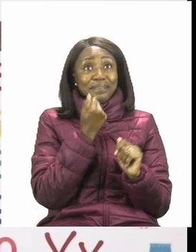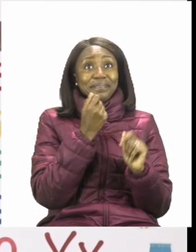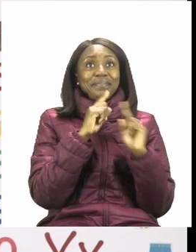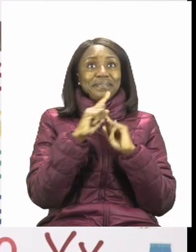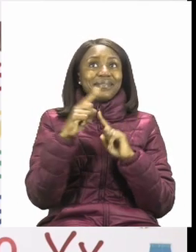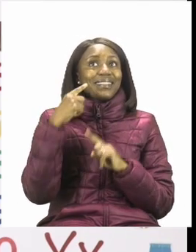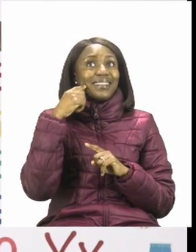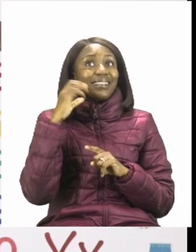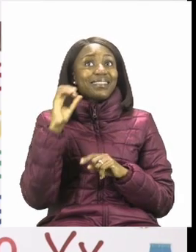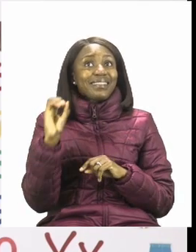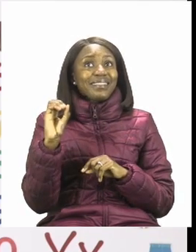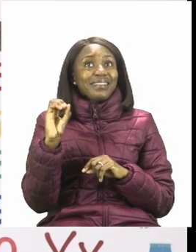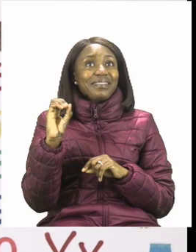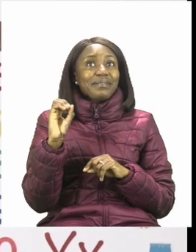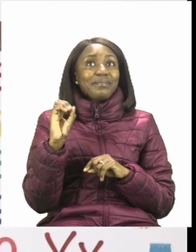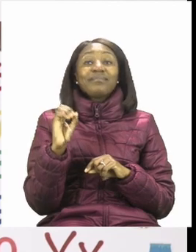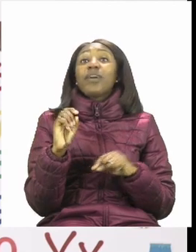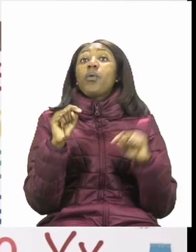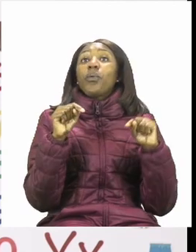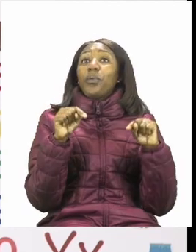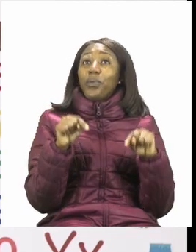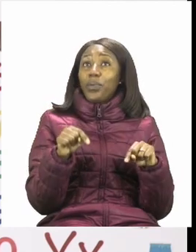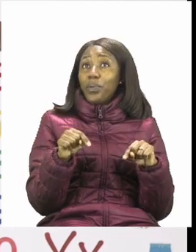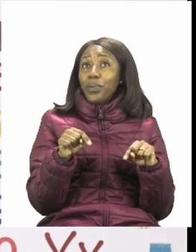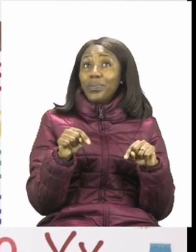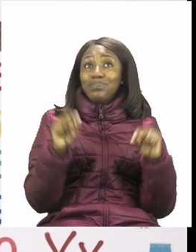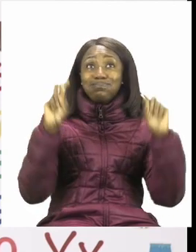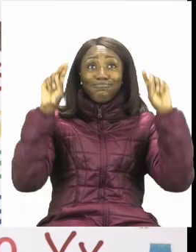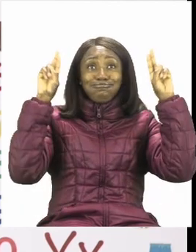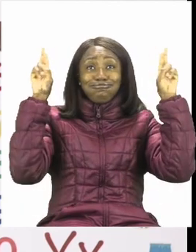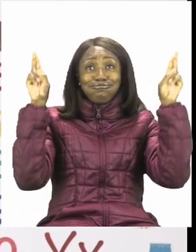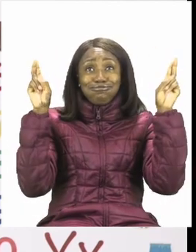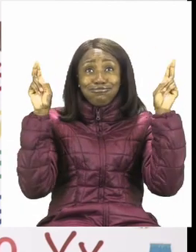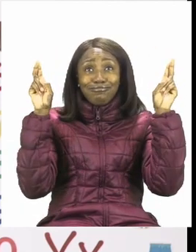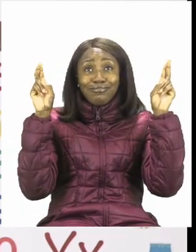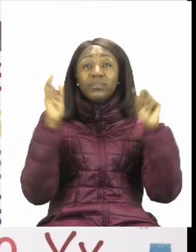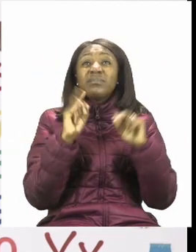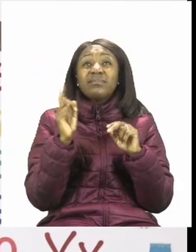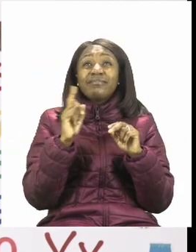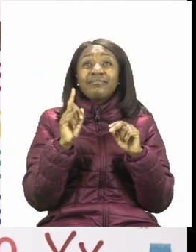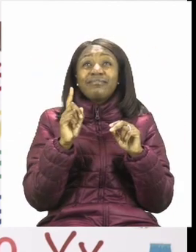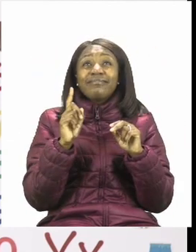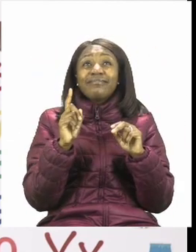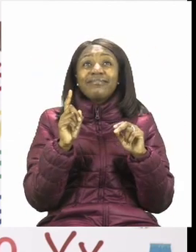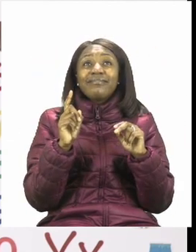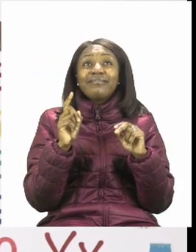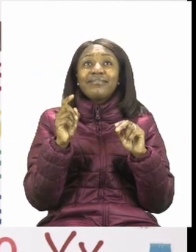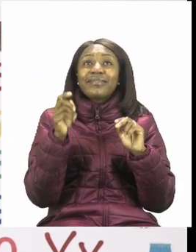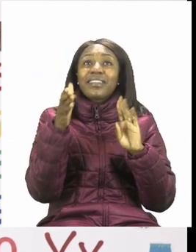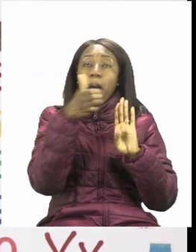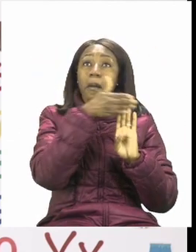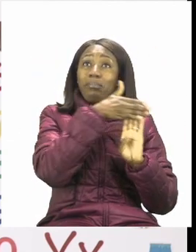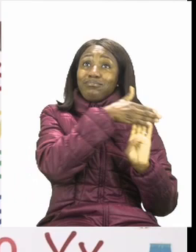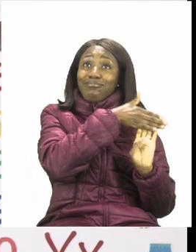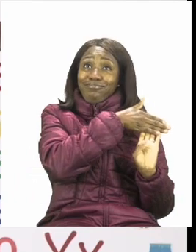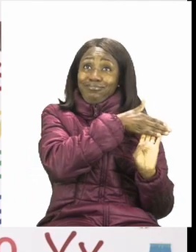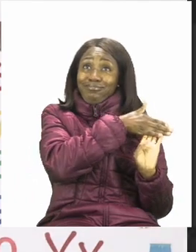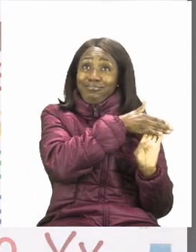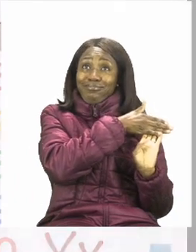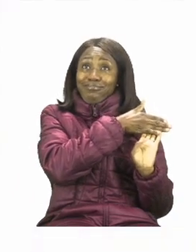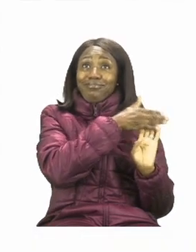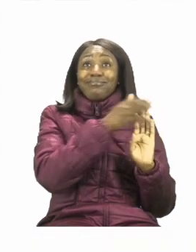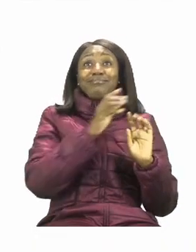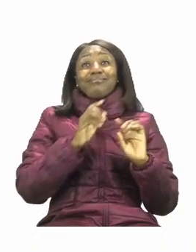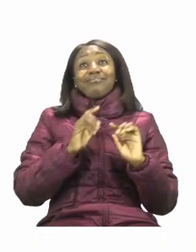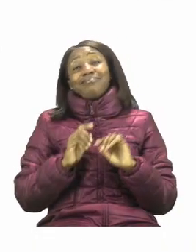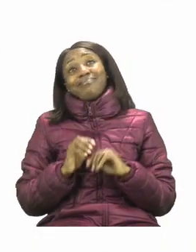Hartung. Now, our theme for this week is safety